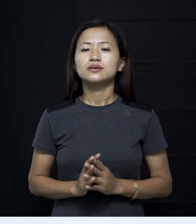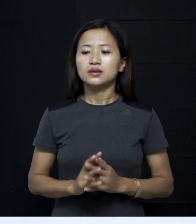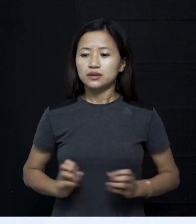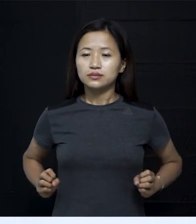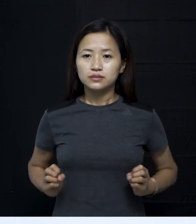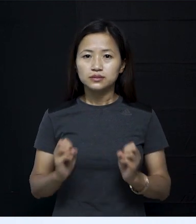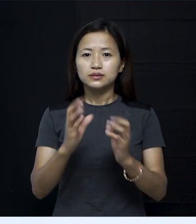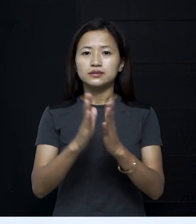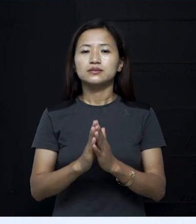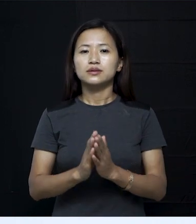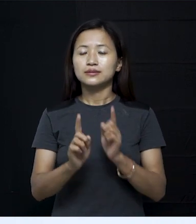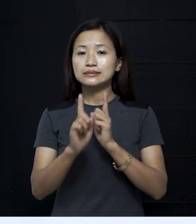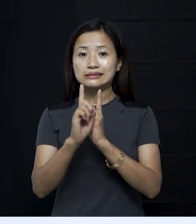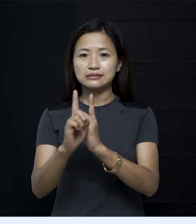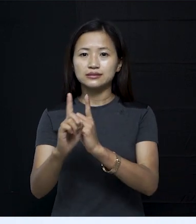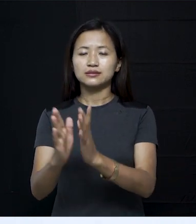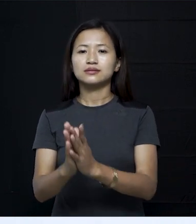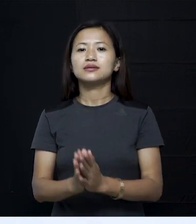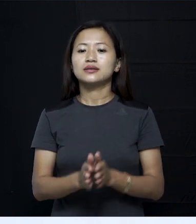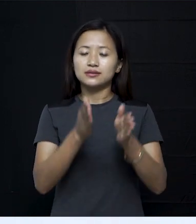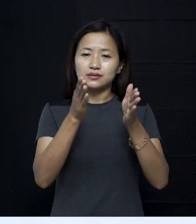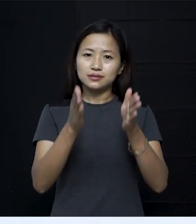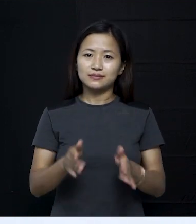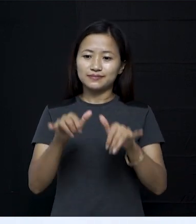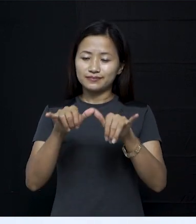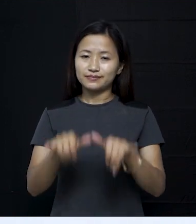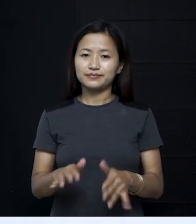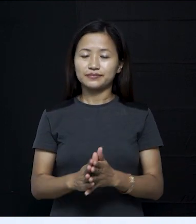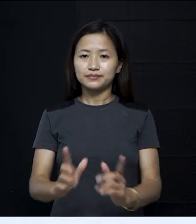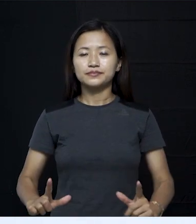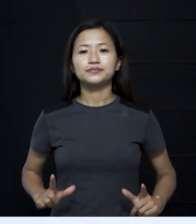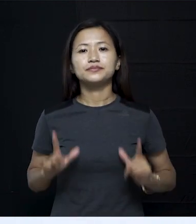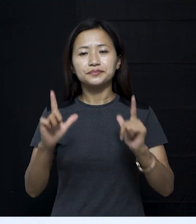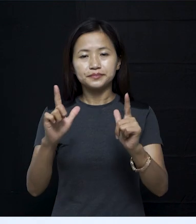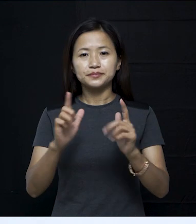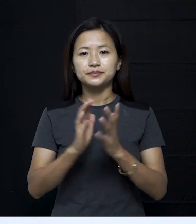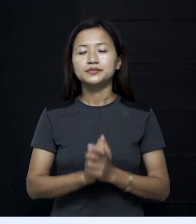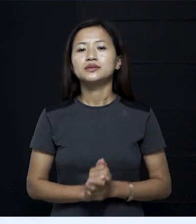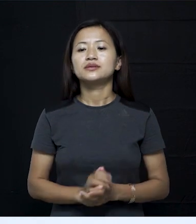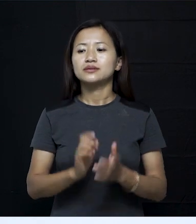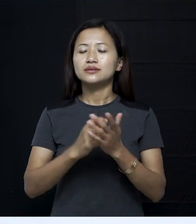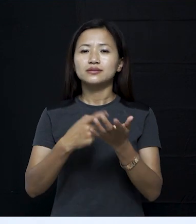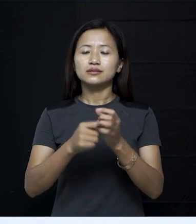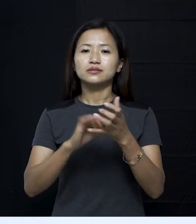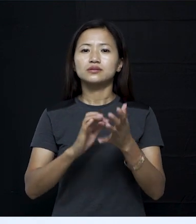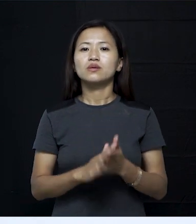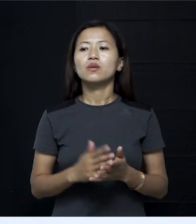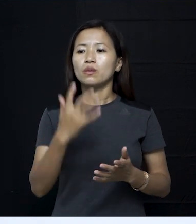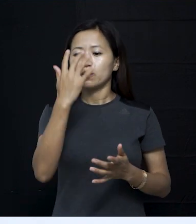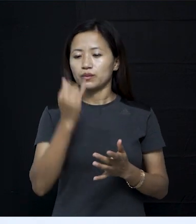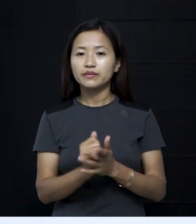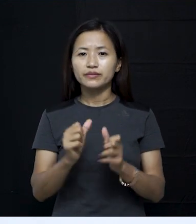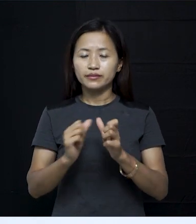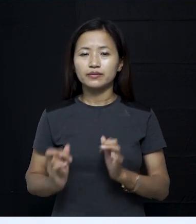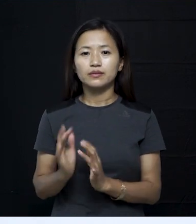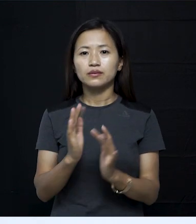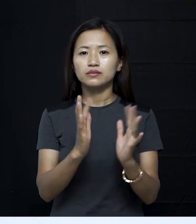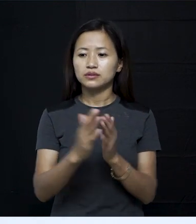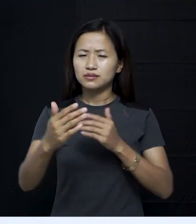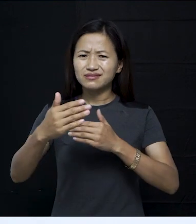they started leading a settled life, okay. So this is the reason why we say agriculture